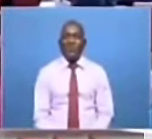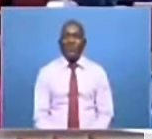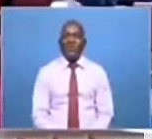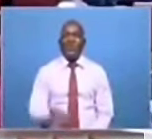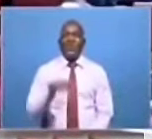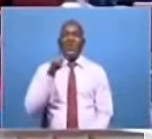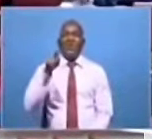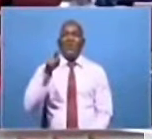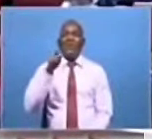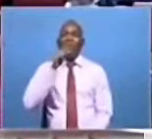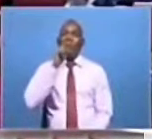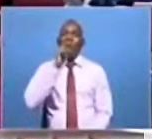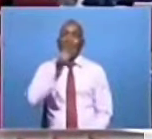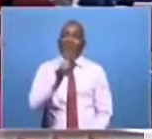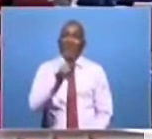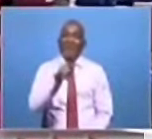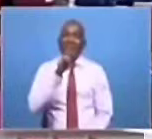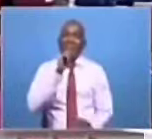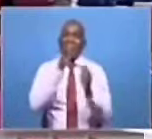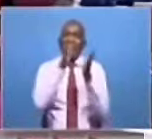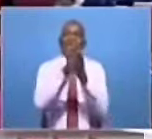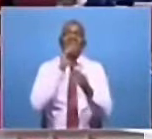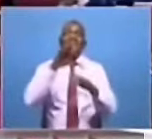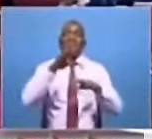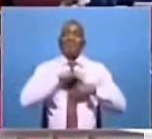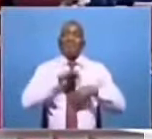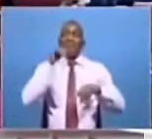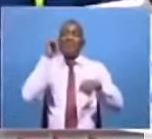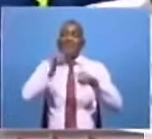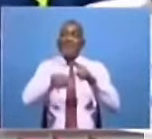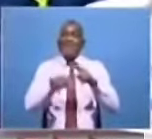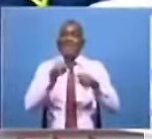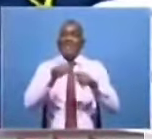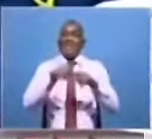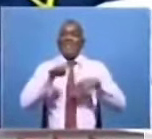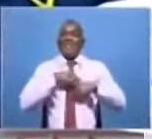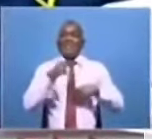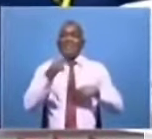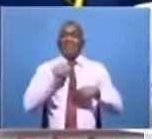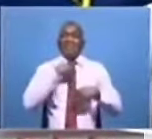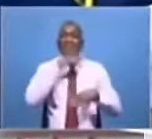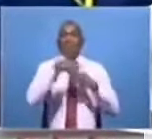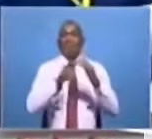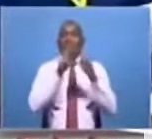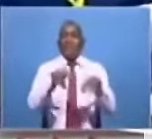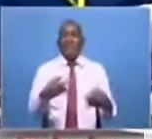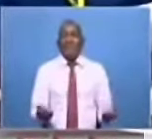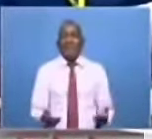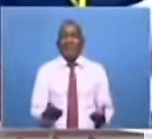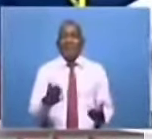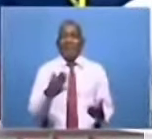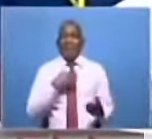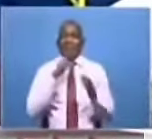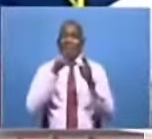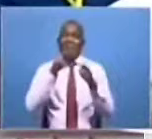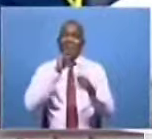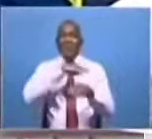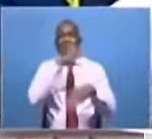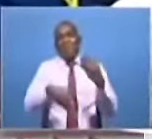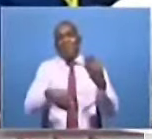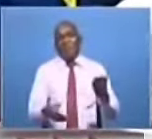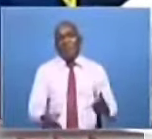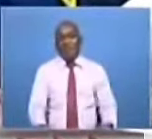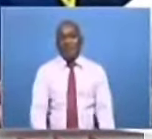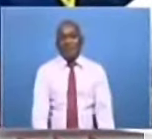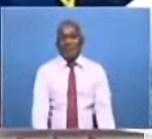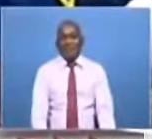Order. Yes. Order, please. My lord, you can't be satisfied when I have not completed my answer. Order in court, please. I've not